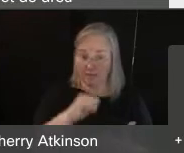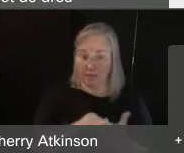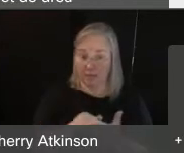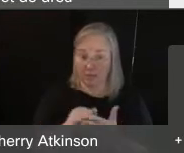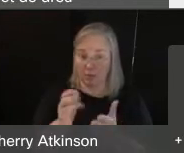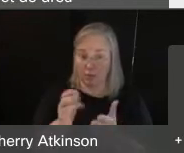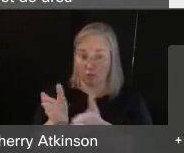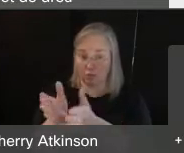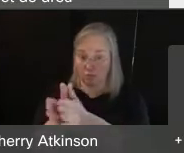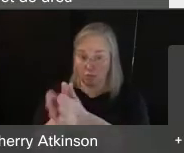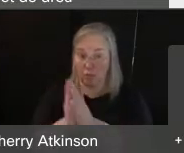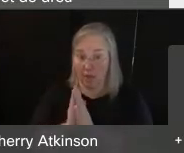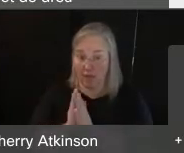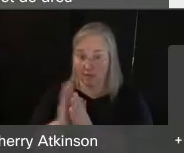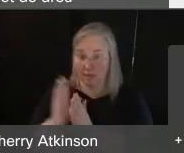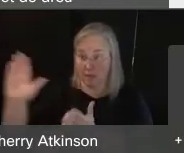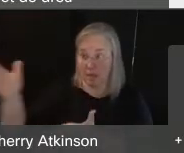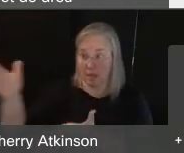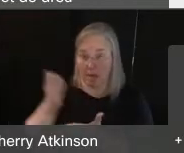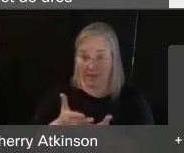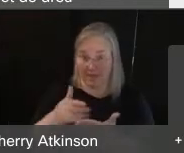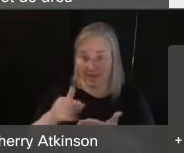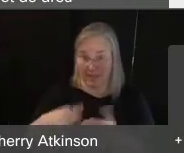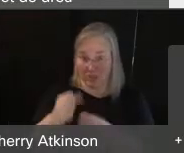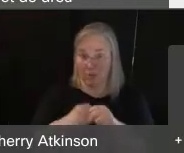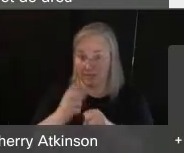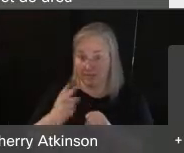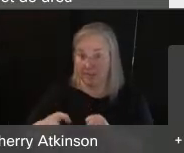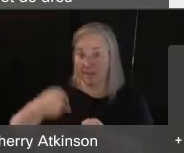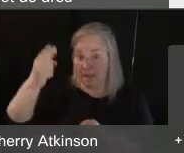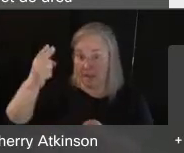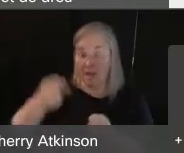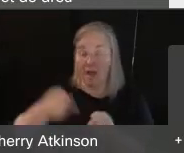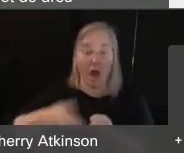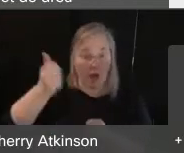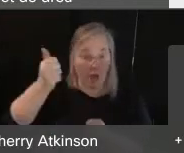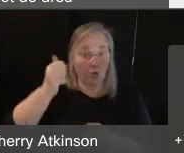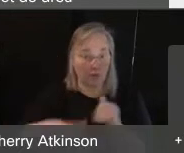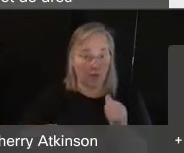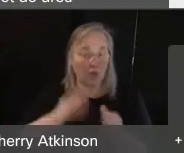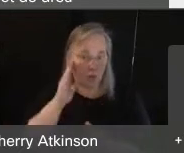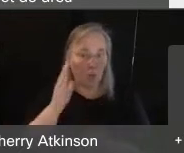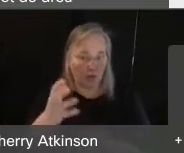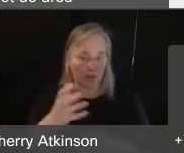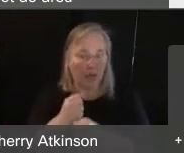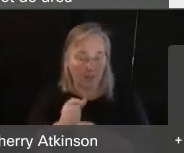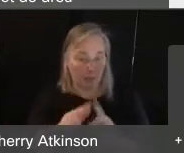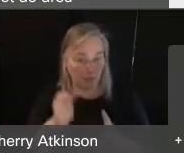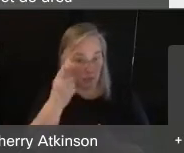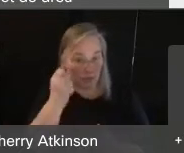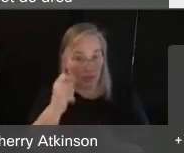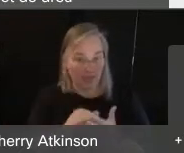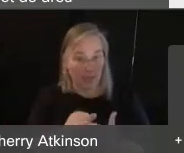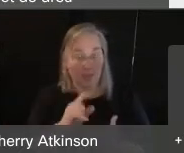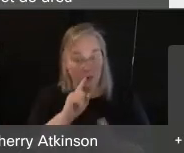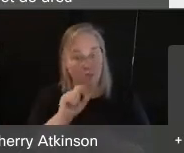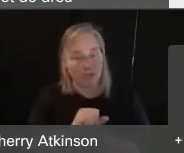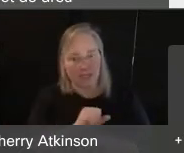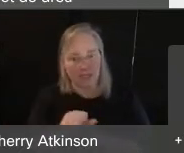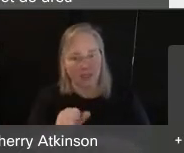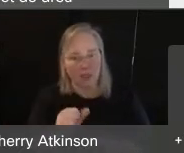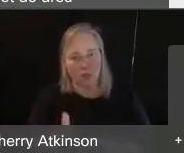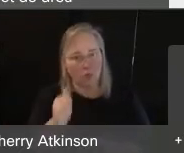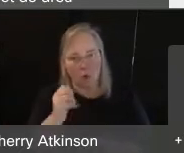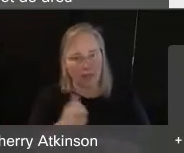request that has come in this year is higher Yes. than you'll probably get, but you understand that the reality is that you won't get